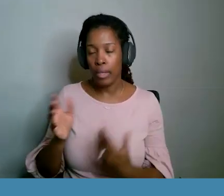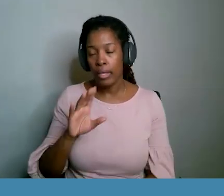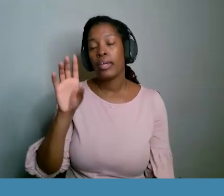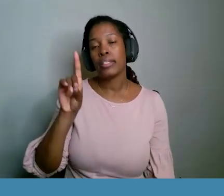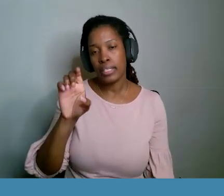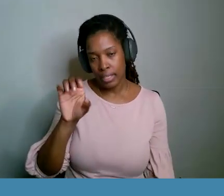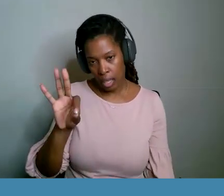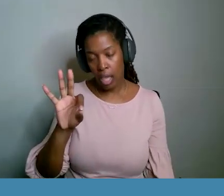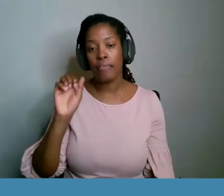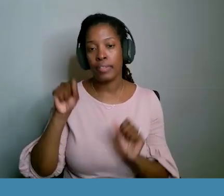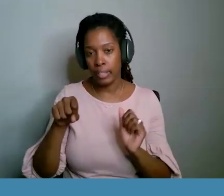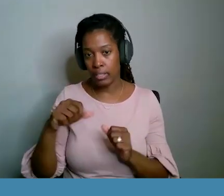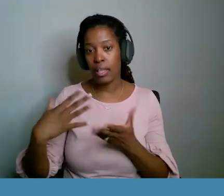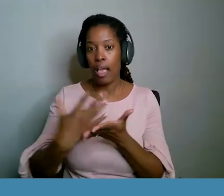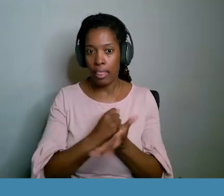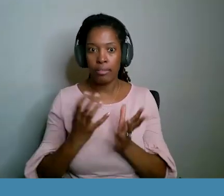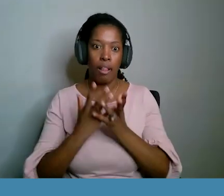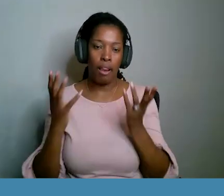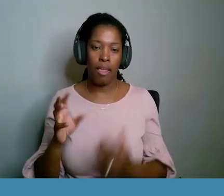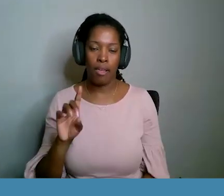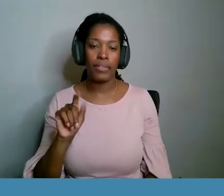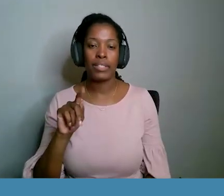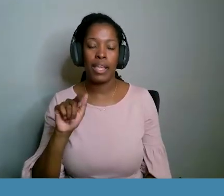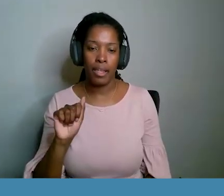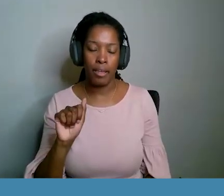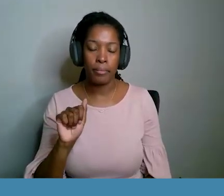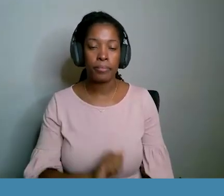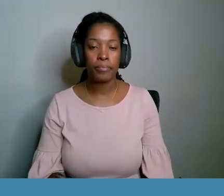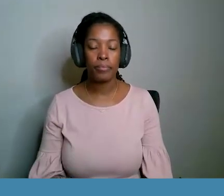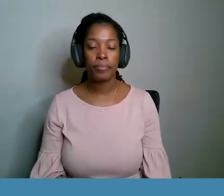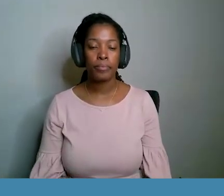DCF collects a lot of data. All their stuff is,